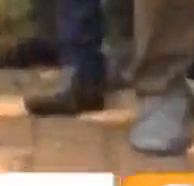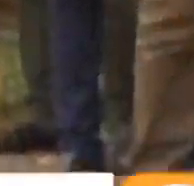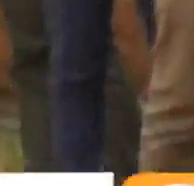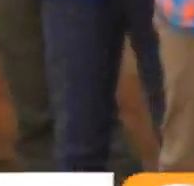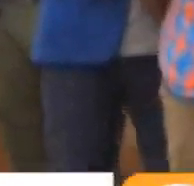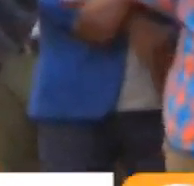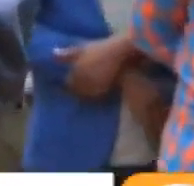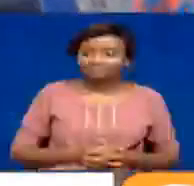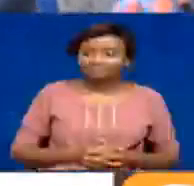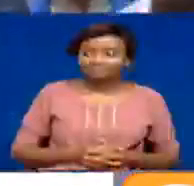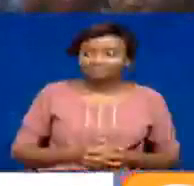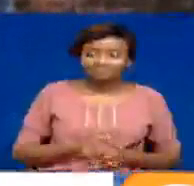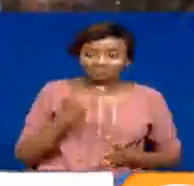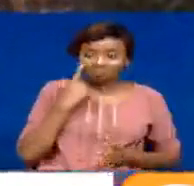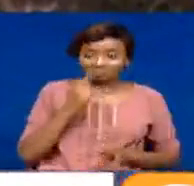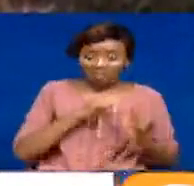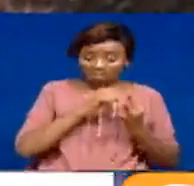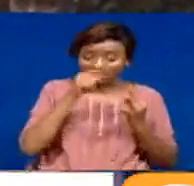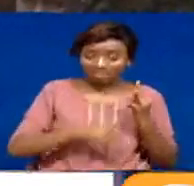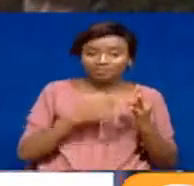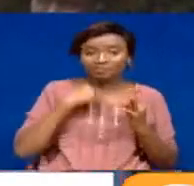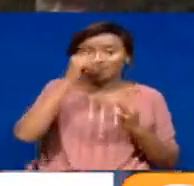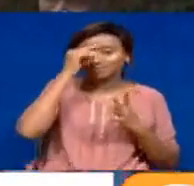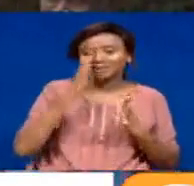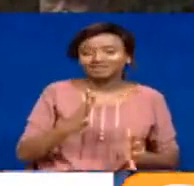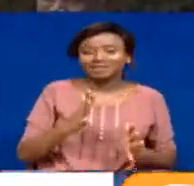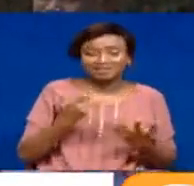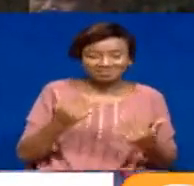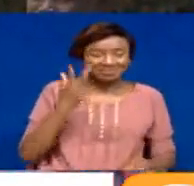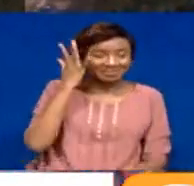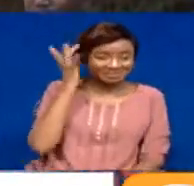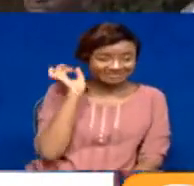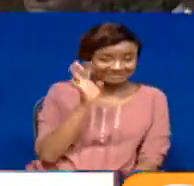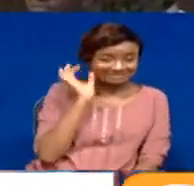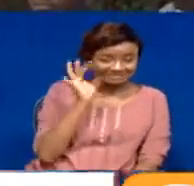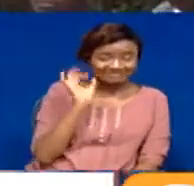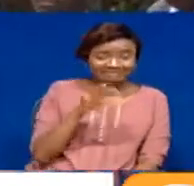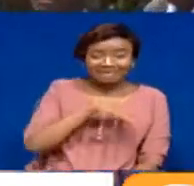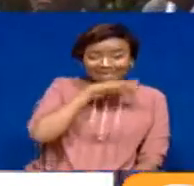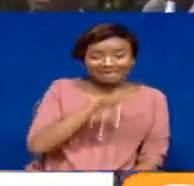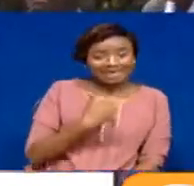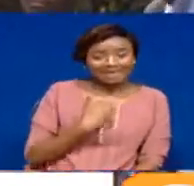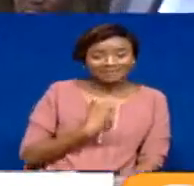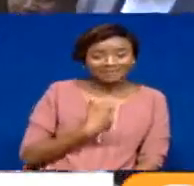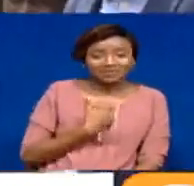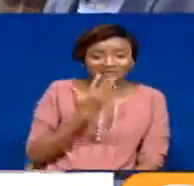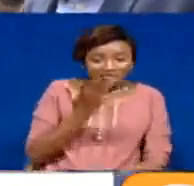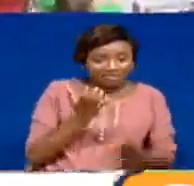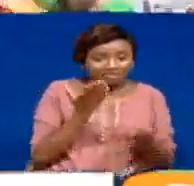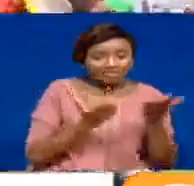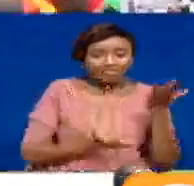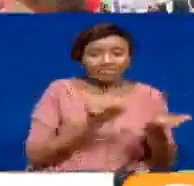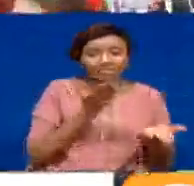presents a headache for Azimio presidential flag bearer Odinga, who has to keep all the balls in the air if to win the race for the capital